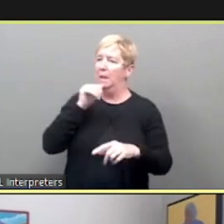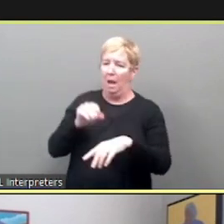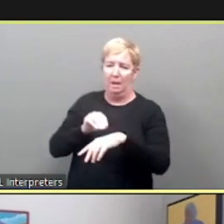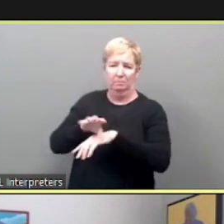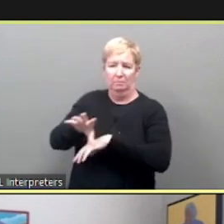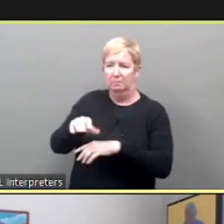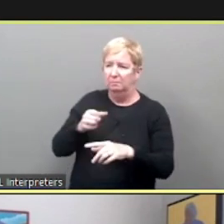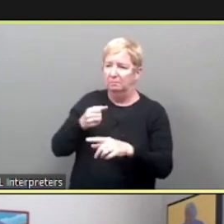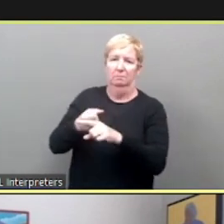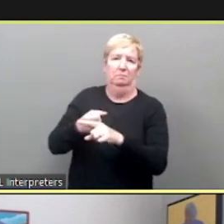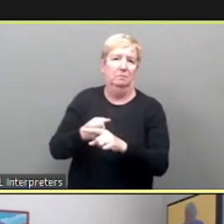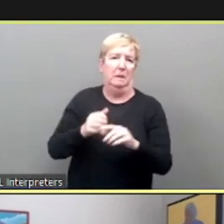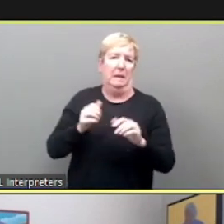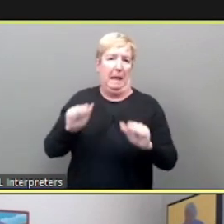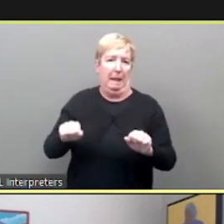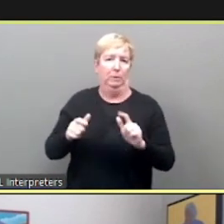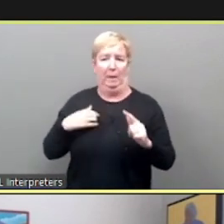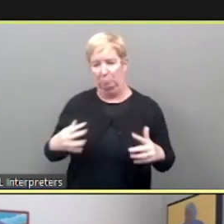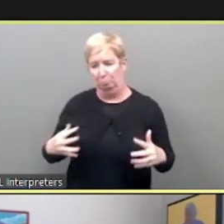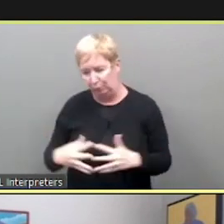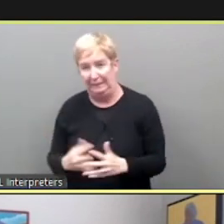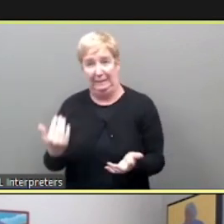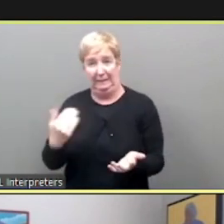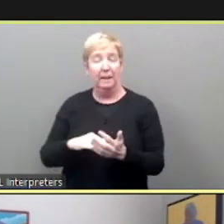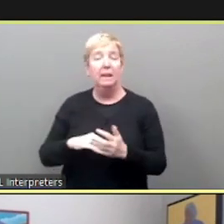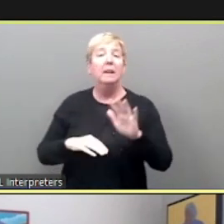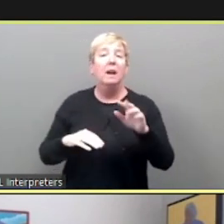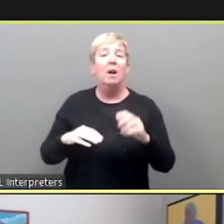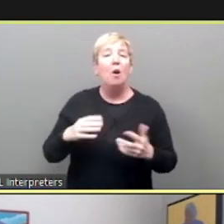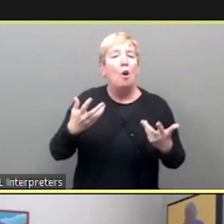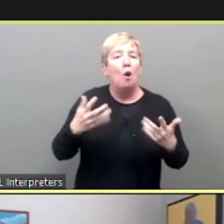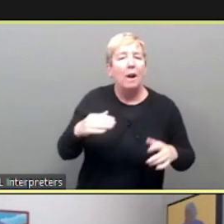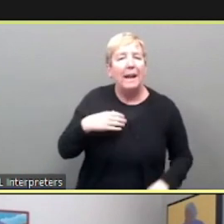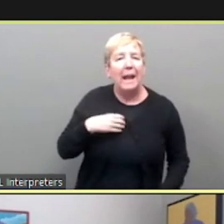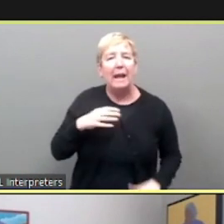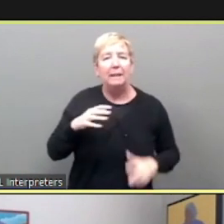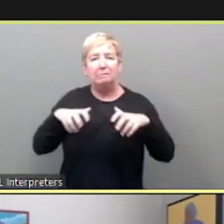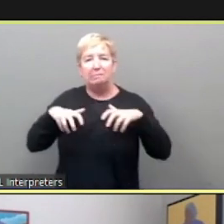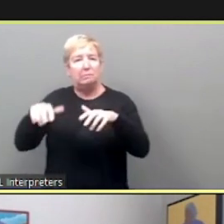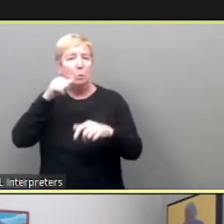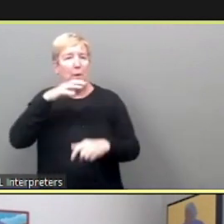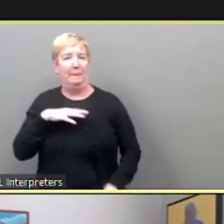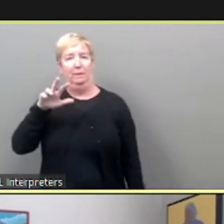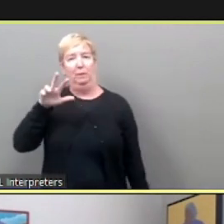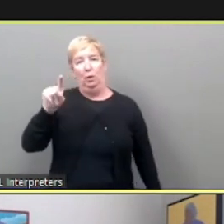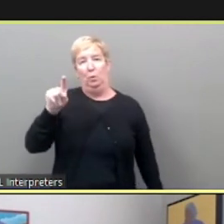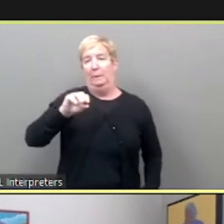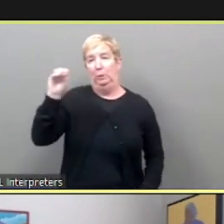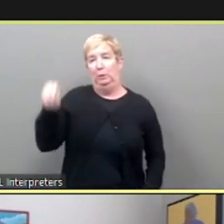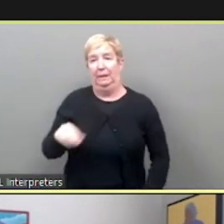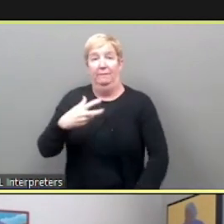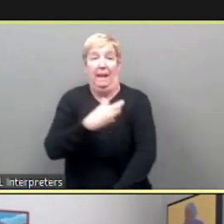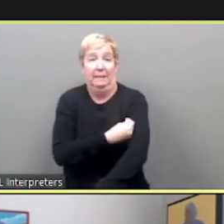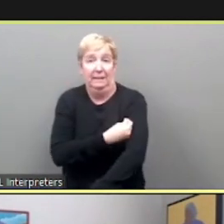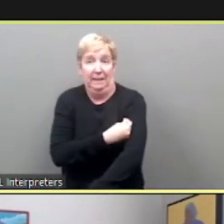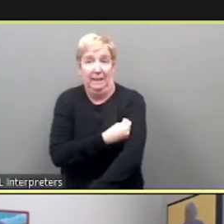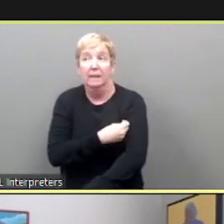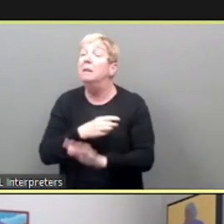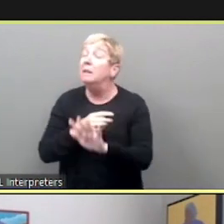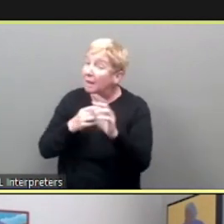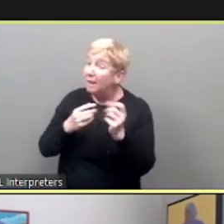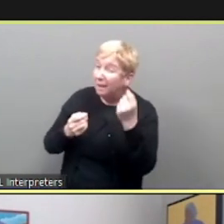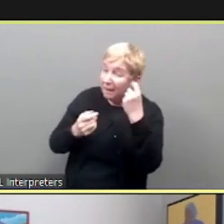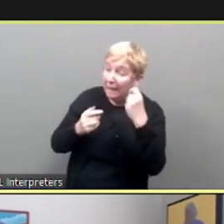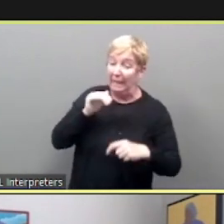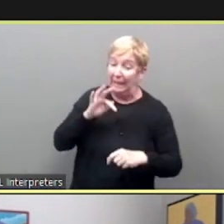have 31% of women vaccinated nationwide who are pregnant. And once again, they're more likely to get sick when they do